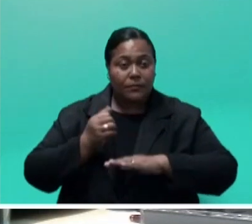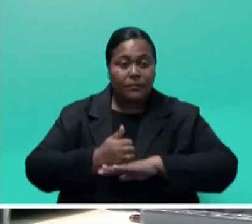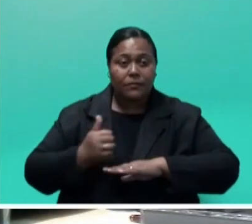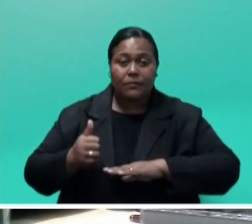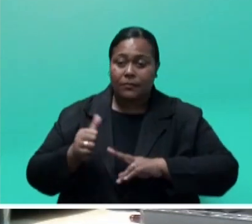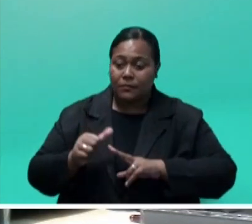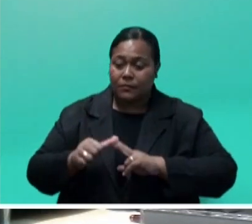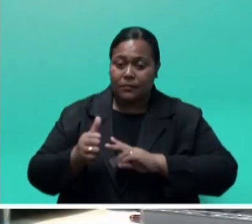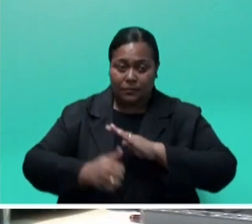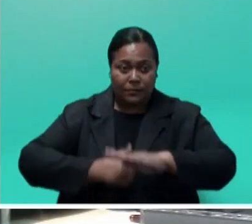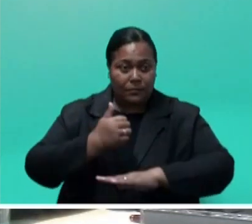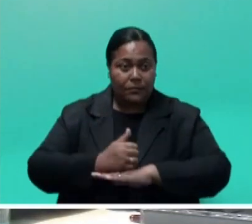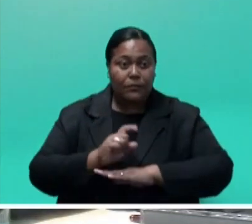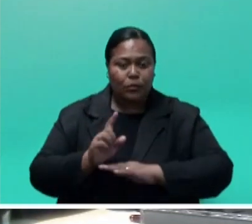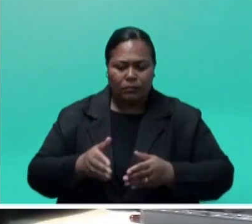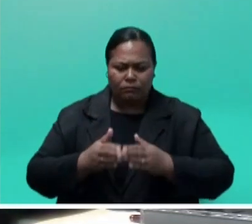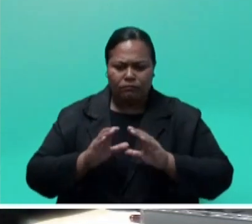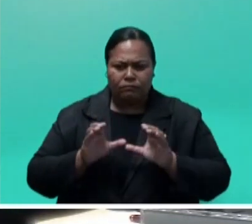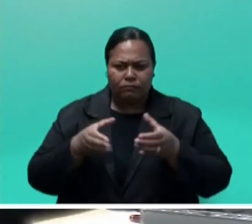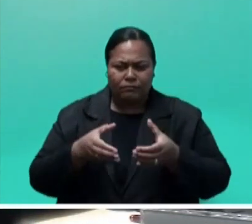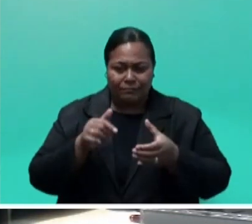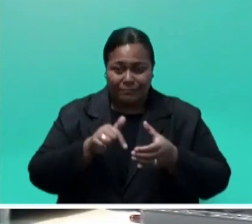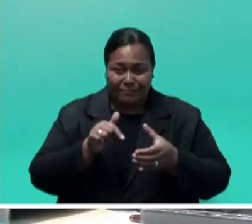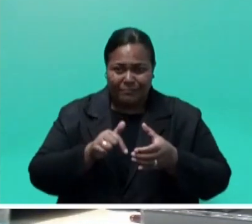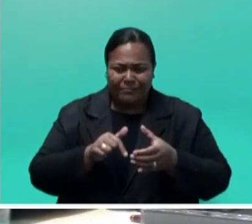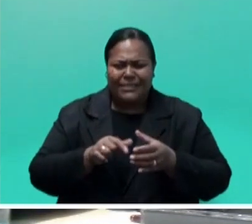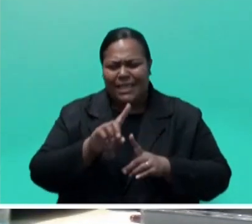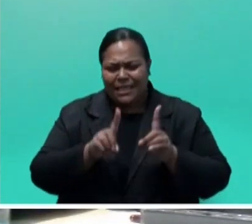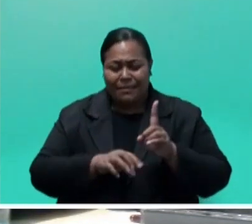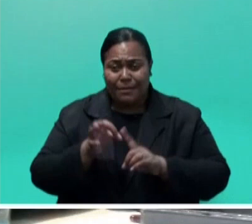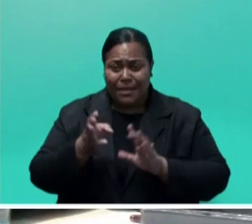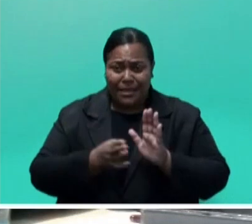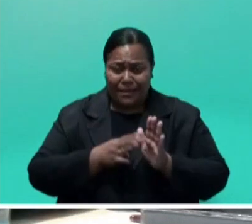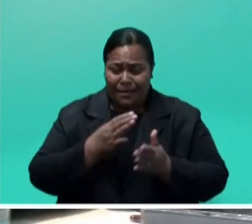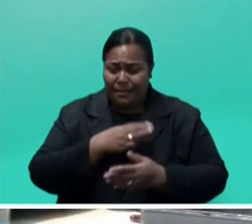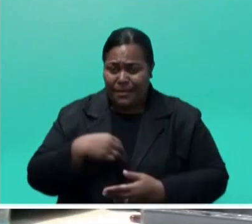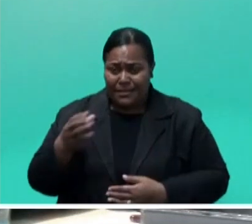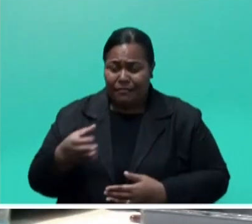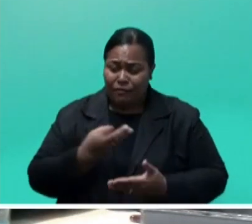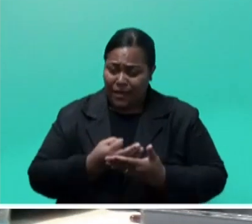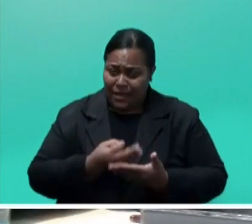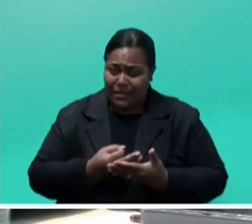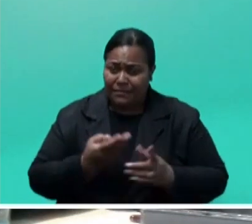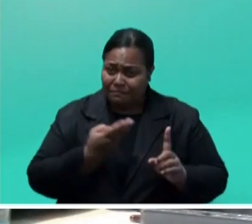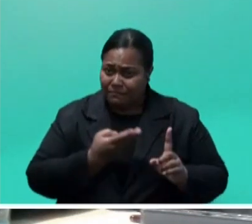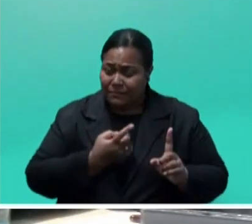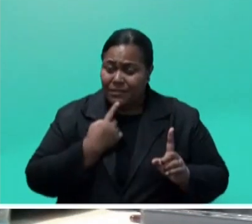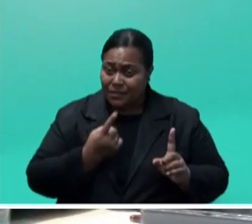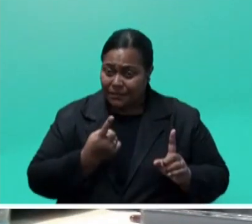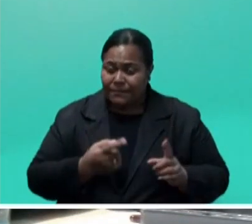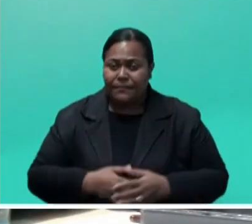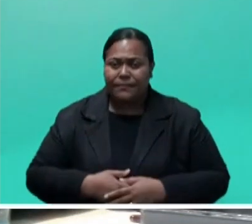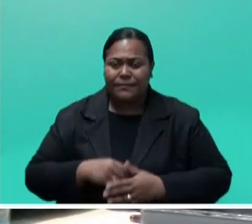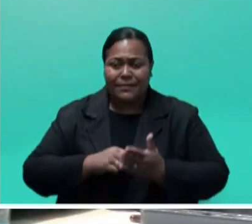task force on renewals chaired by the Honorable Deputy Prime Minister and Minister for Finance, Professor Prasad. In